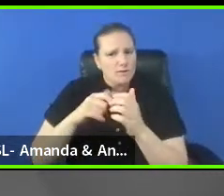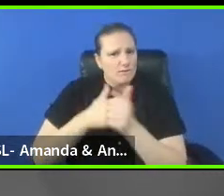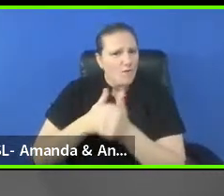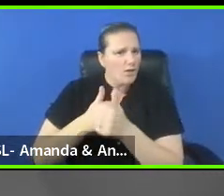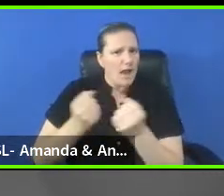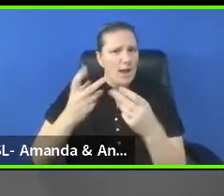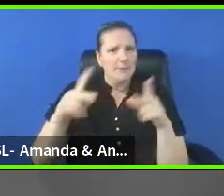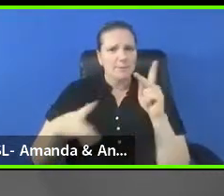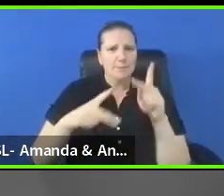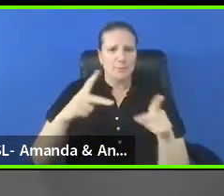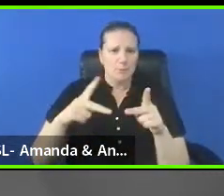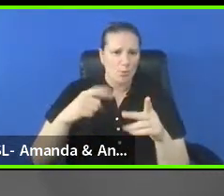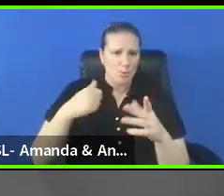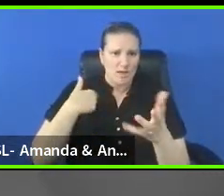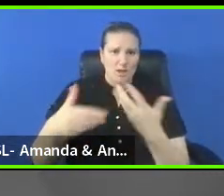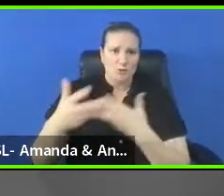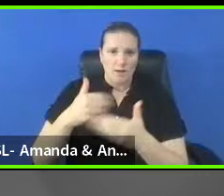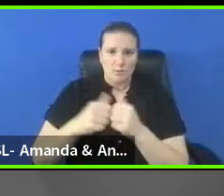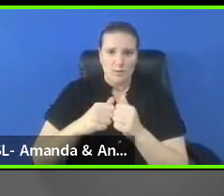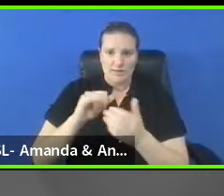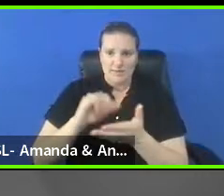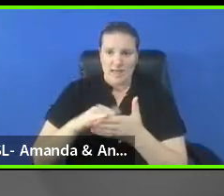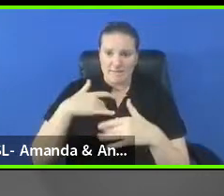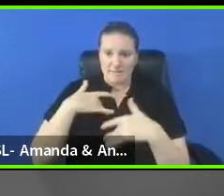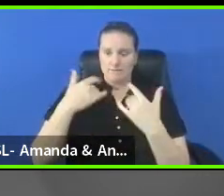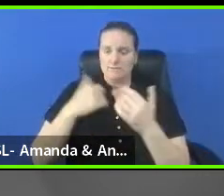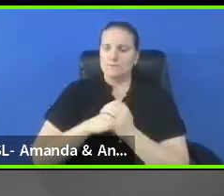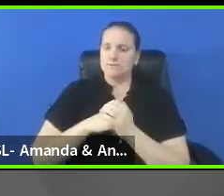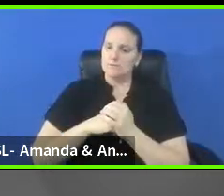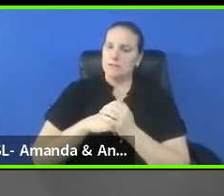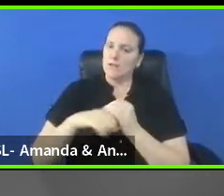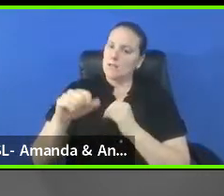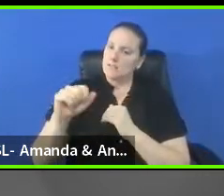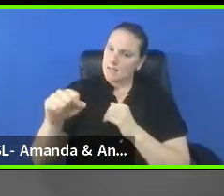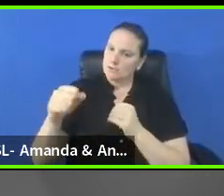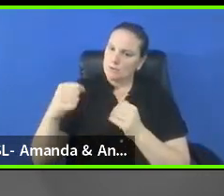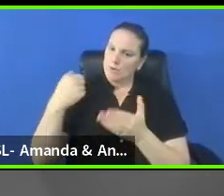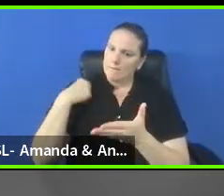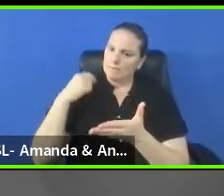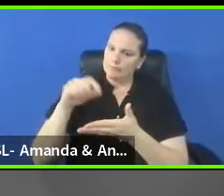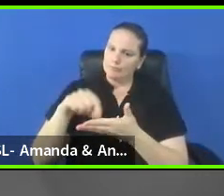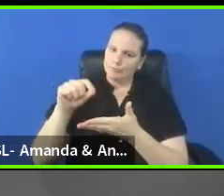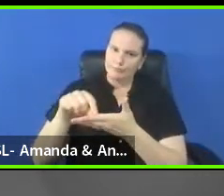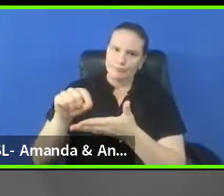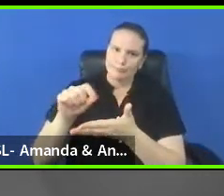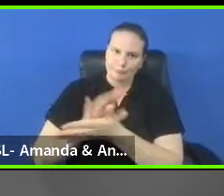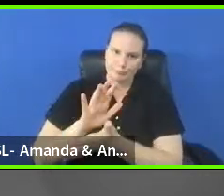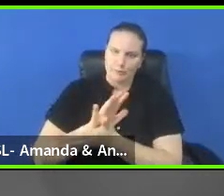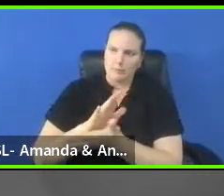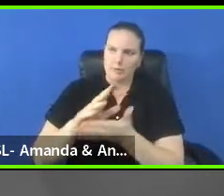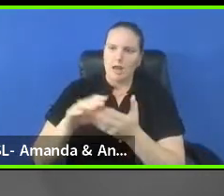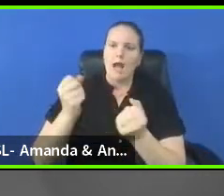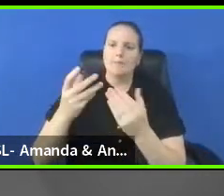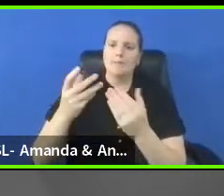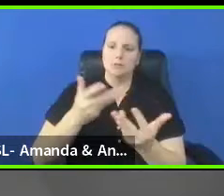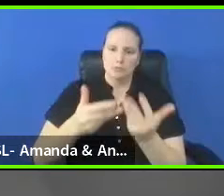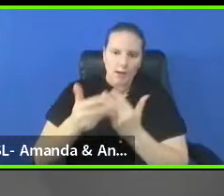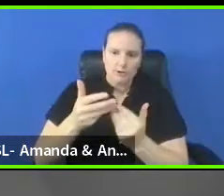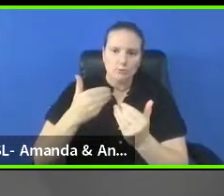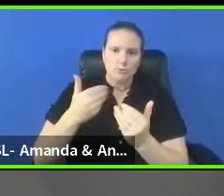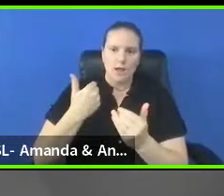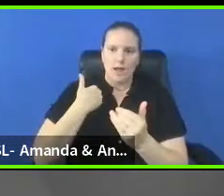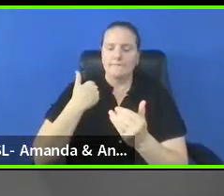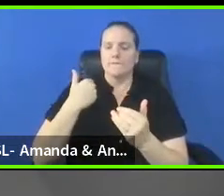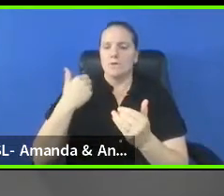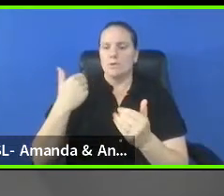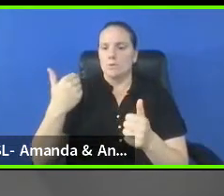these events? Yes, and so we have a tally sheet that we use to track the amount of interactions that we're having. We